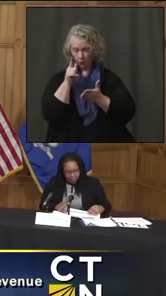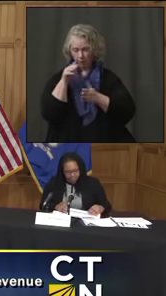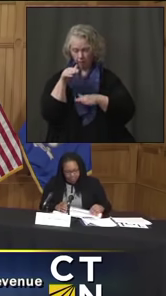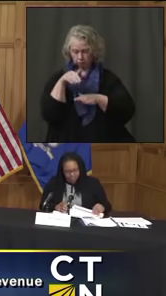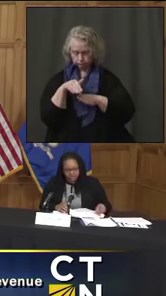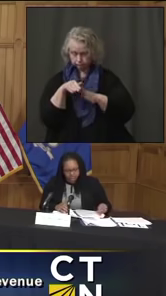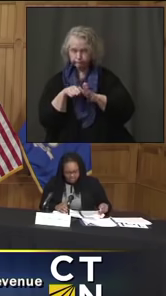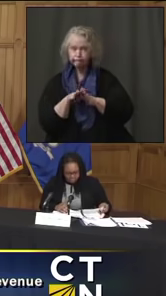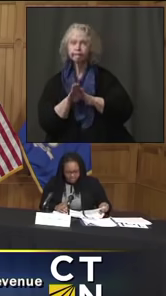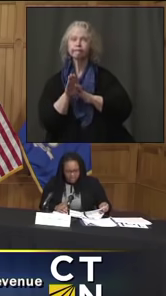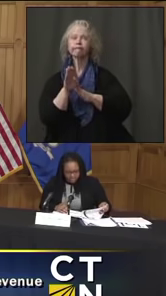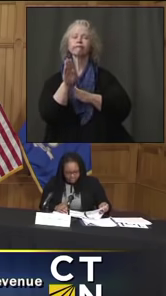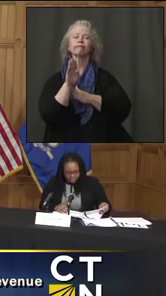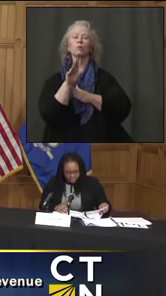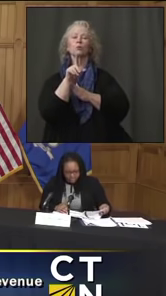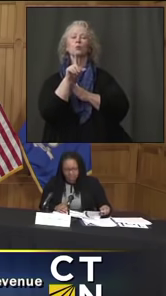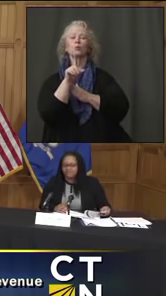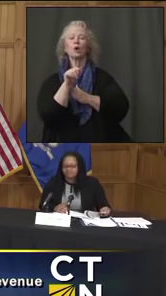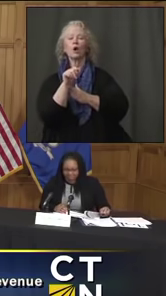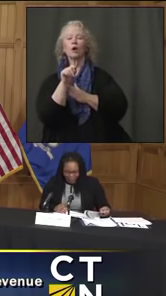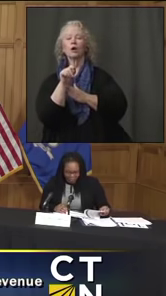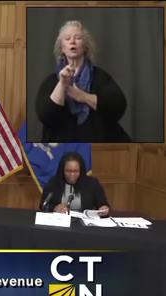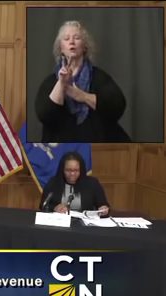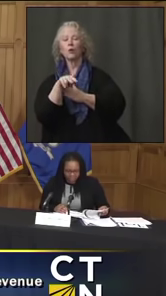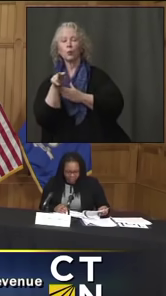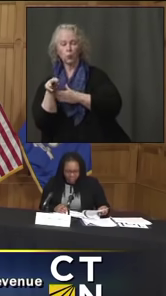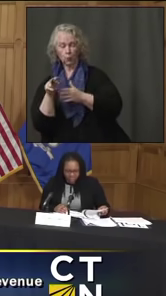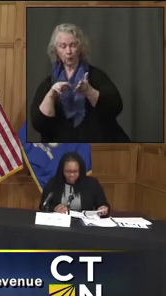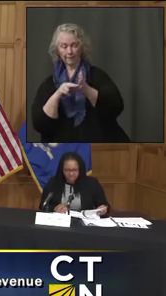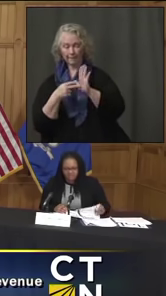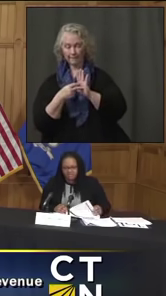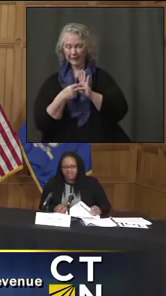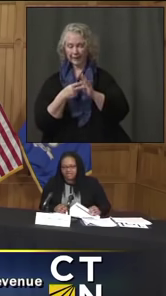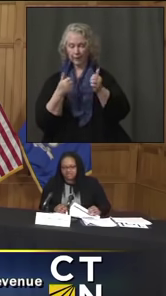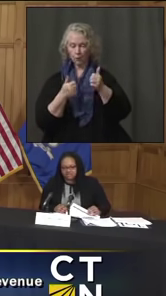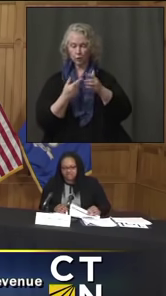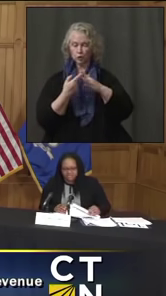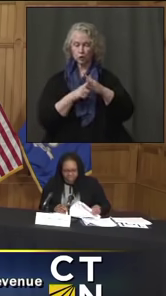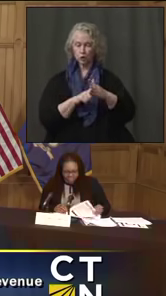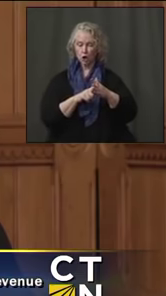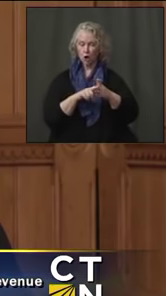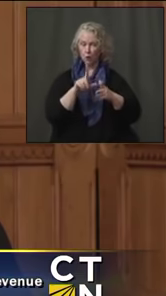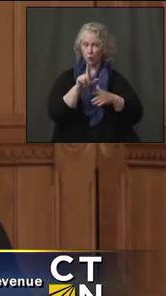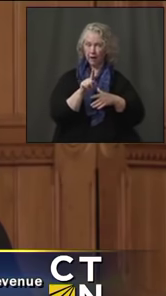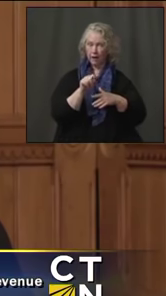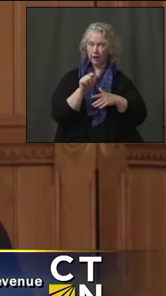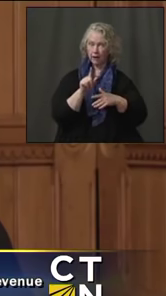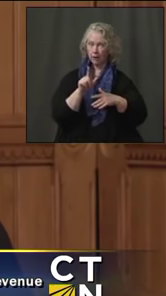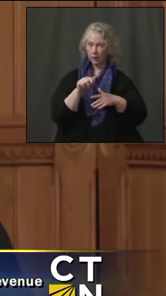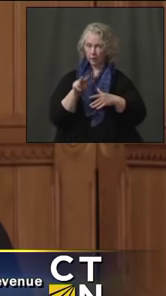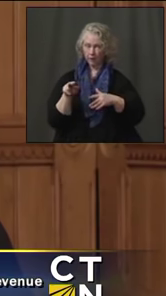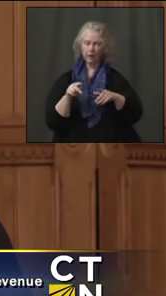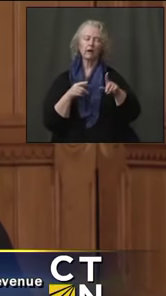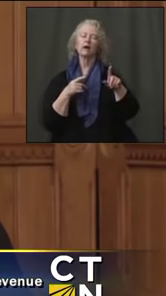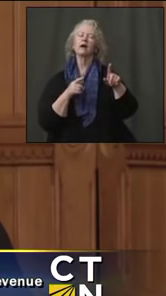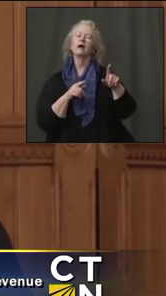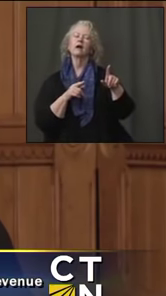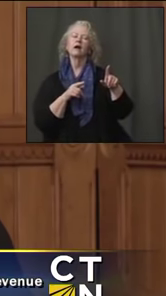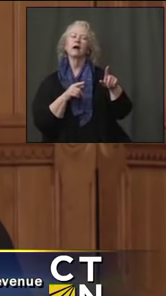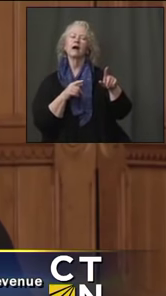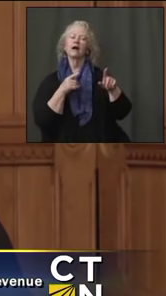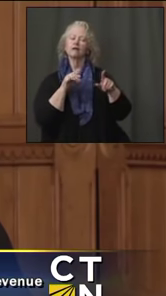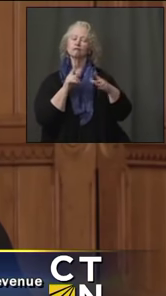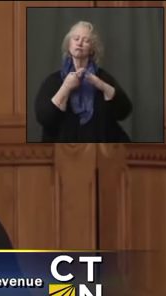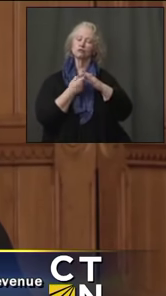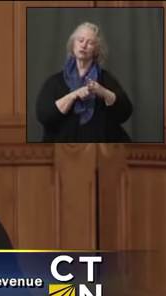fiscal year that begins in 2021 or the actual year 2022? That is correct. The fiscal year that begins